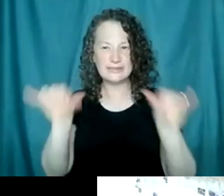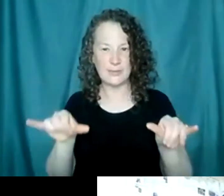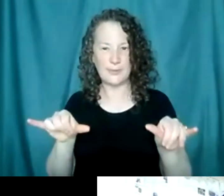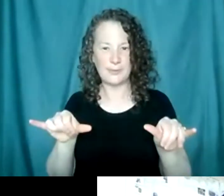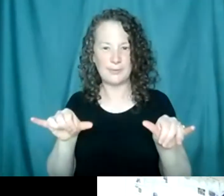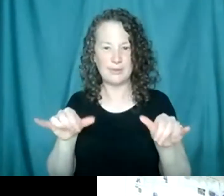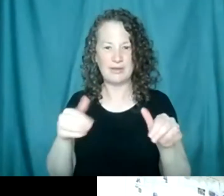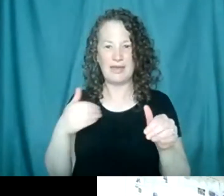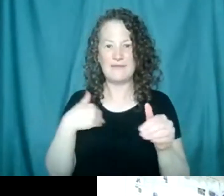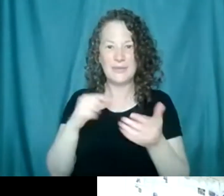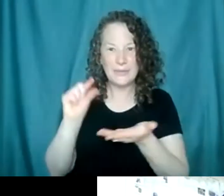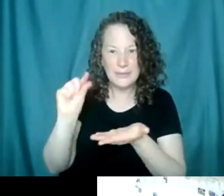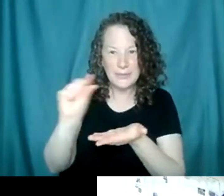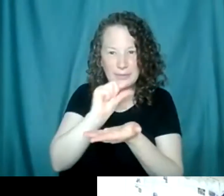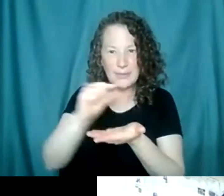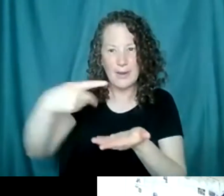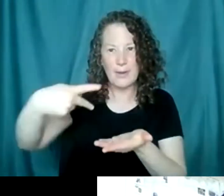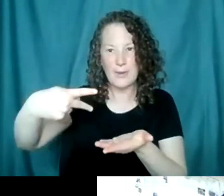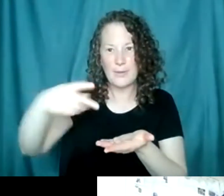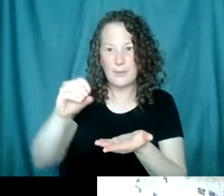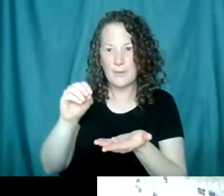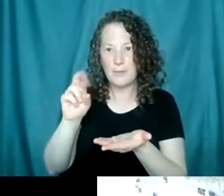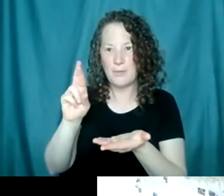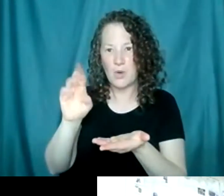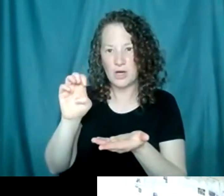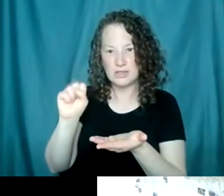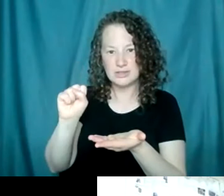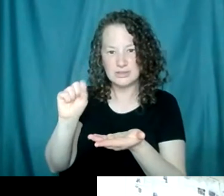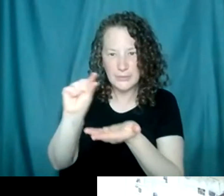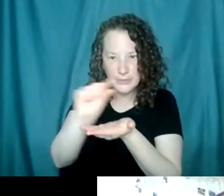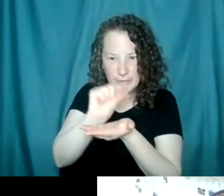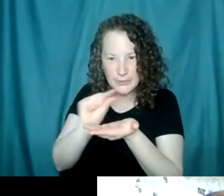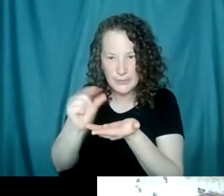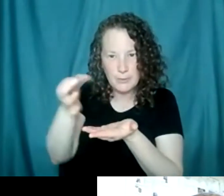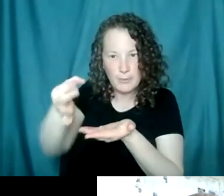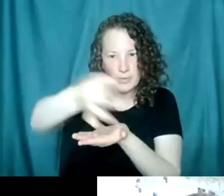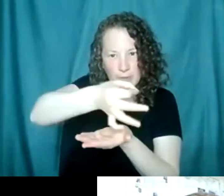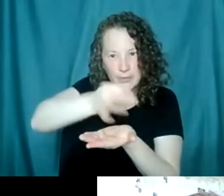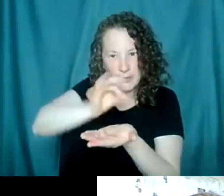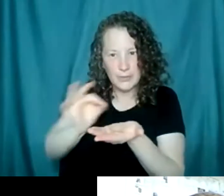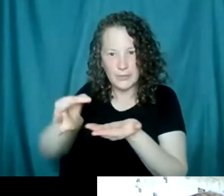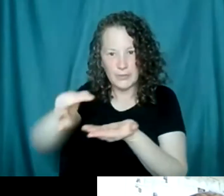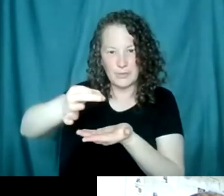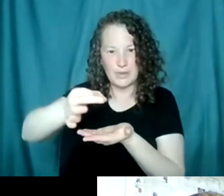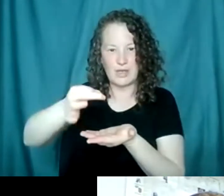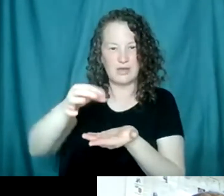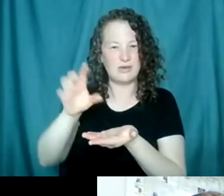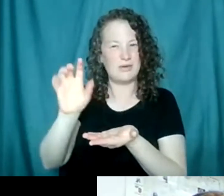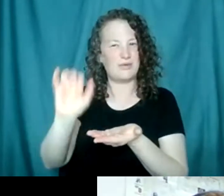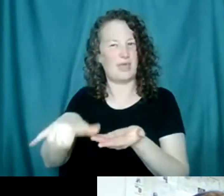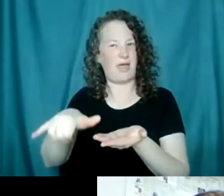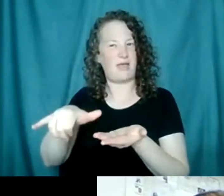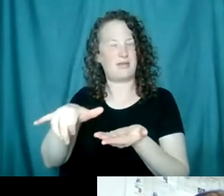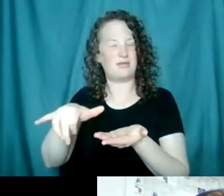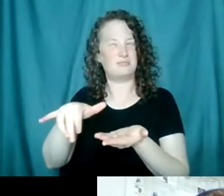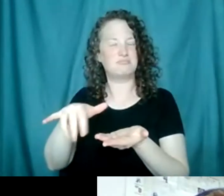little pores that happen. And some of the results that we're seeing were like, is this an effect of how